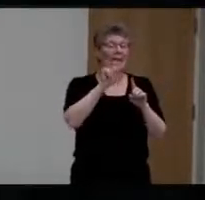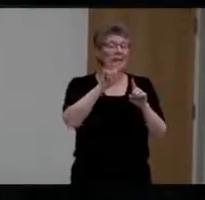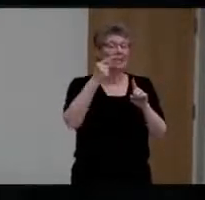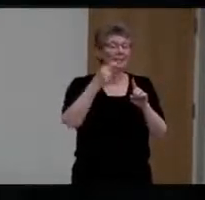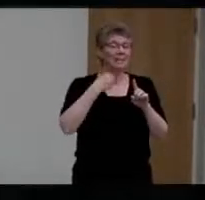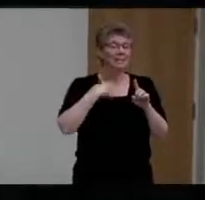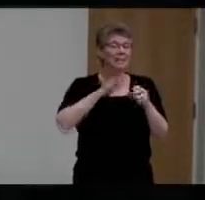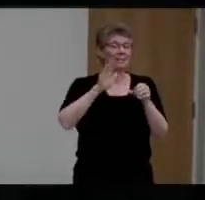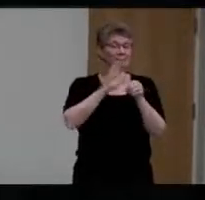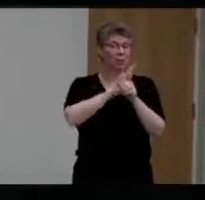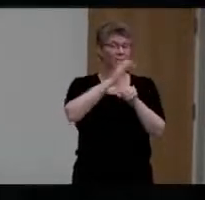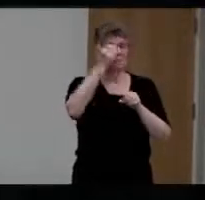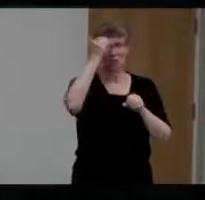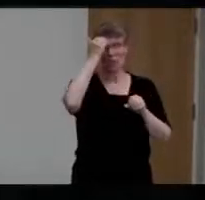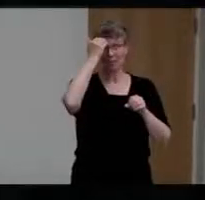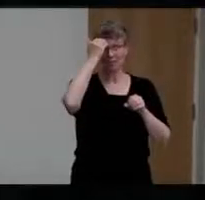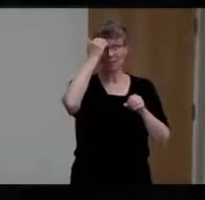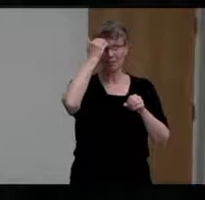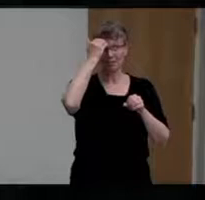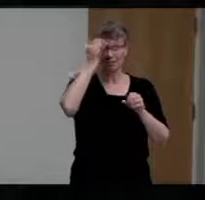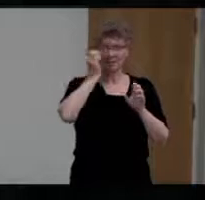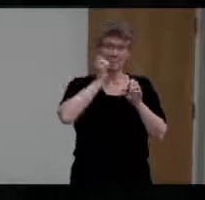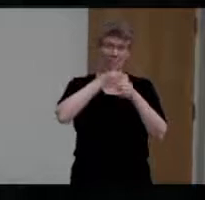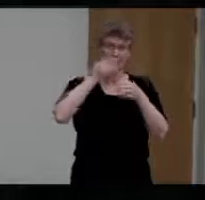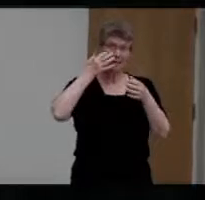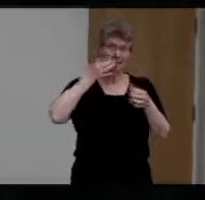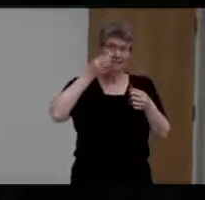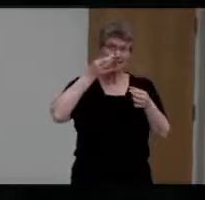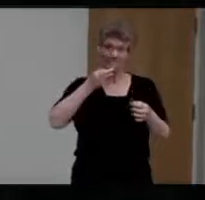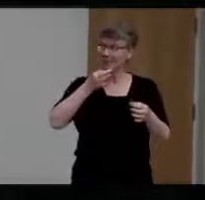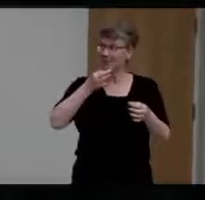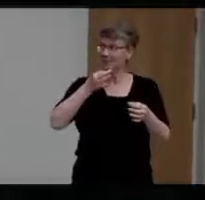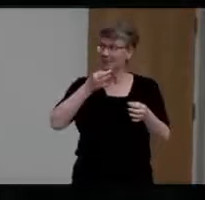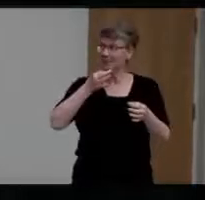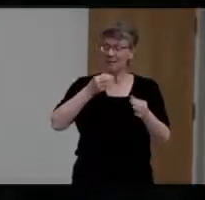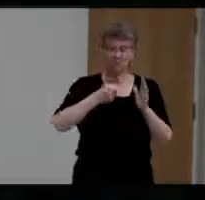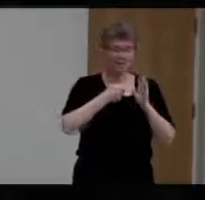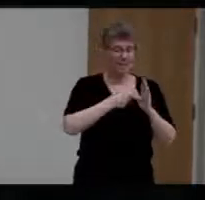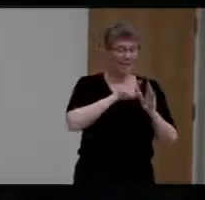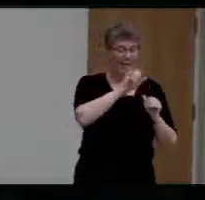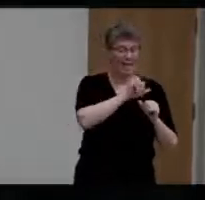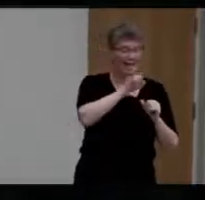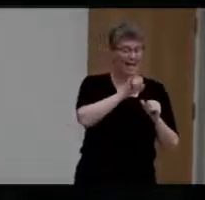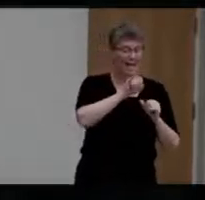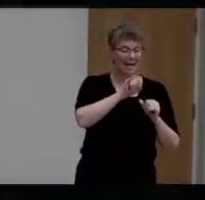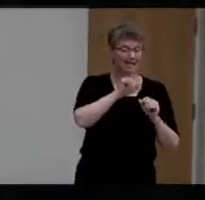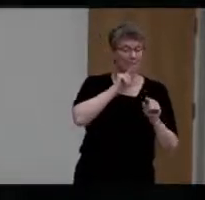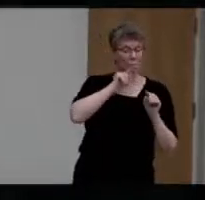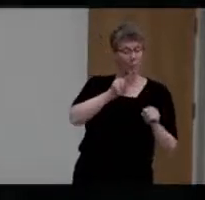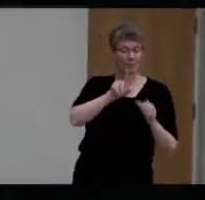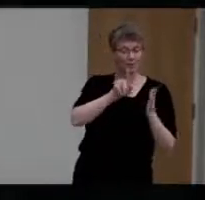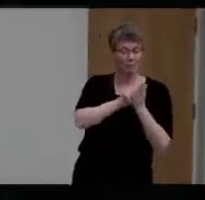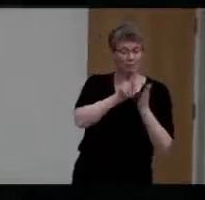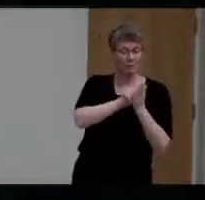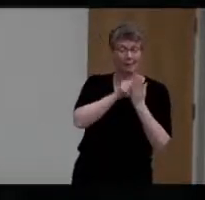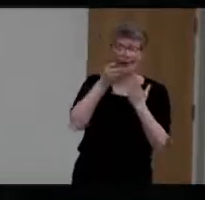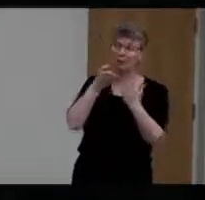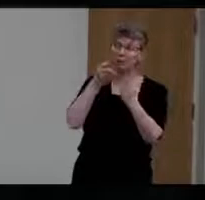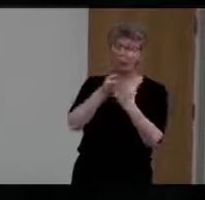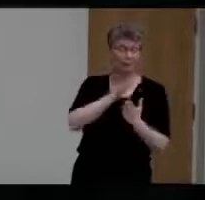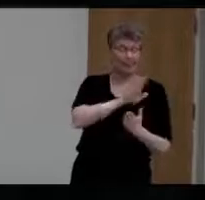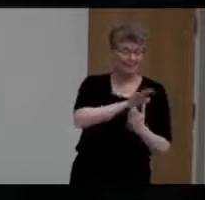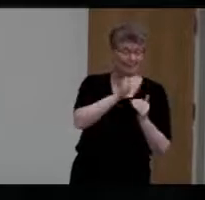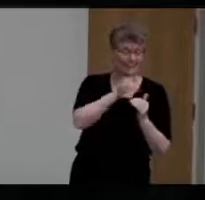saying, hey, order me the Globe and Mail and I'm suing my neighbor, we can talk about that, but we're not